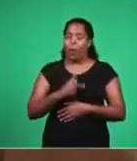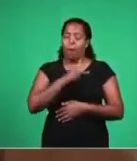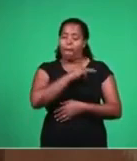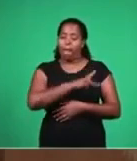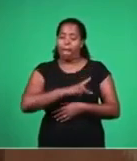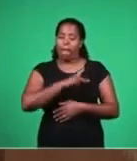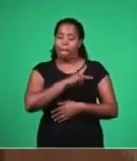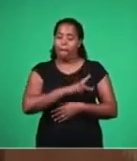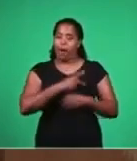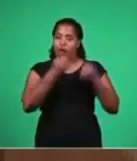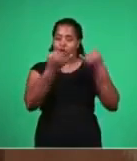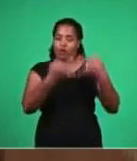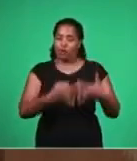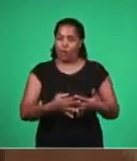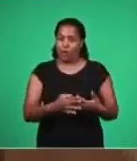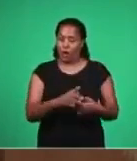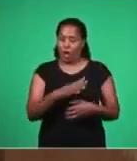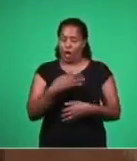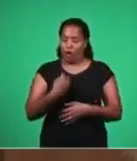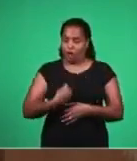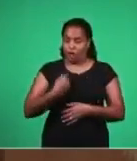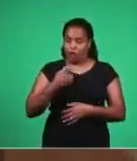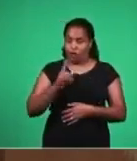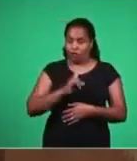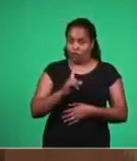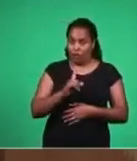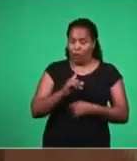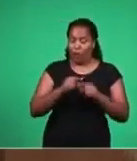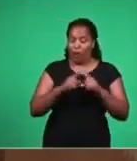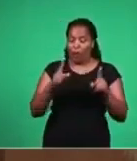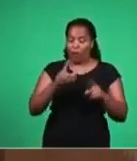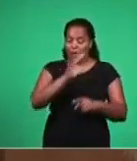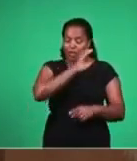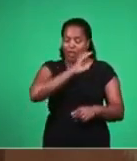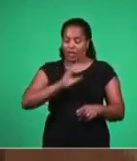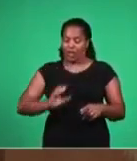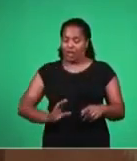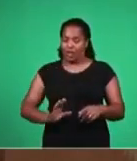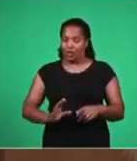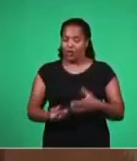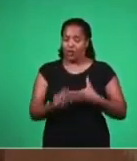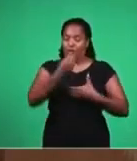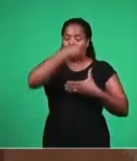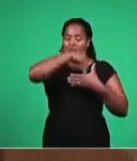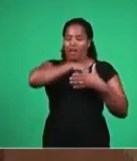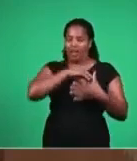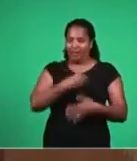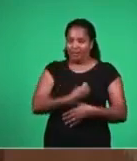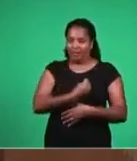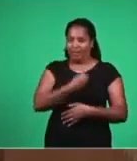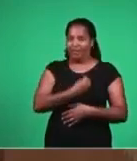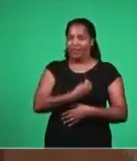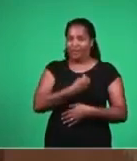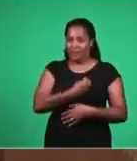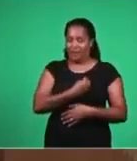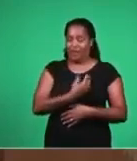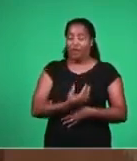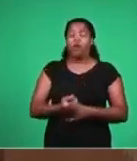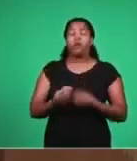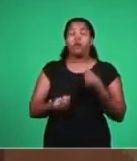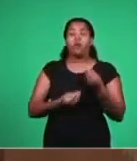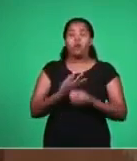Paul said, I do not live now for this life. I don't live this life, but